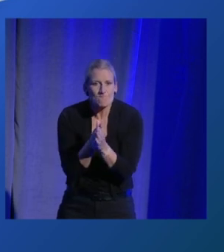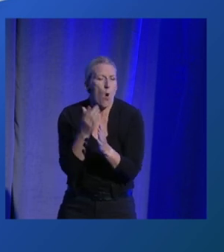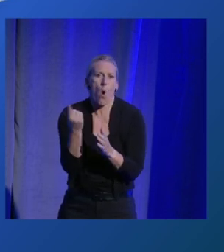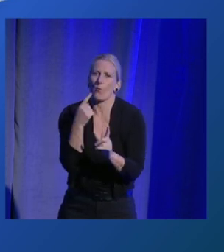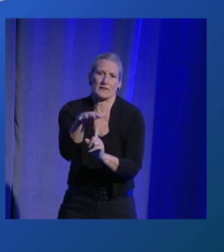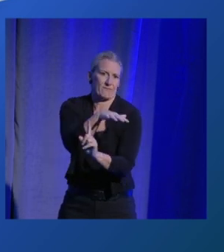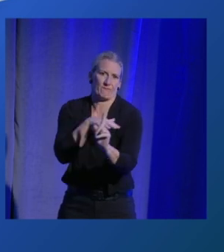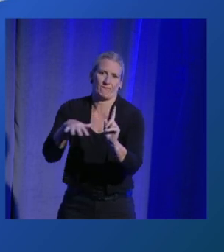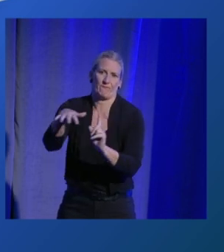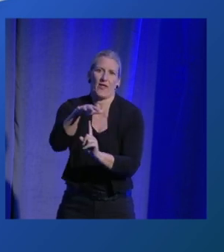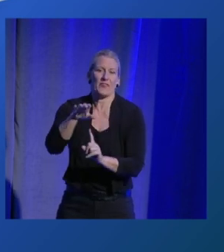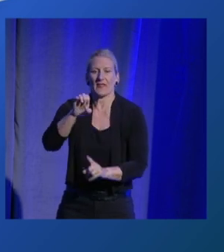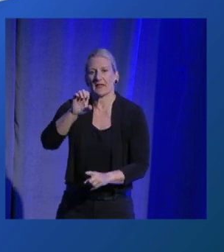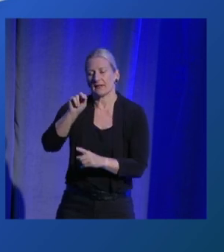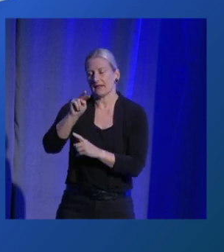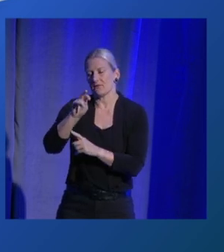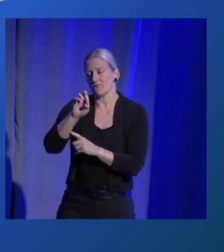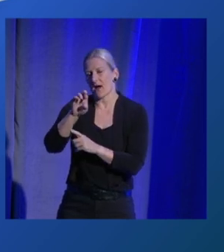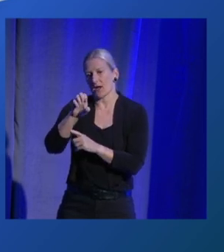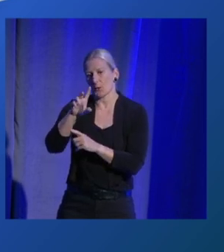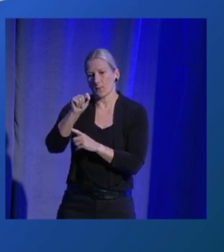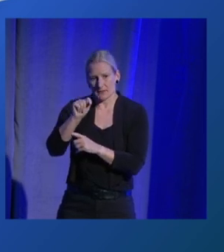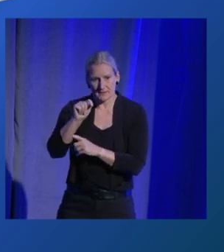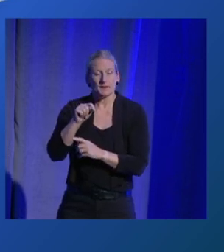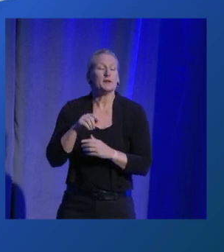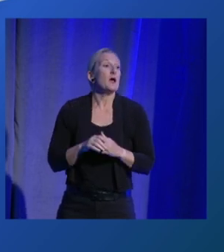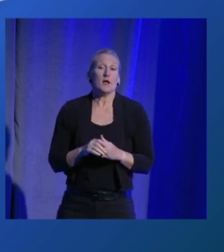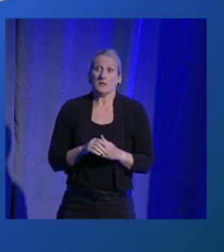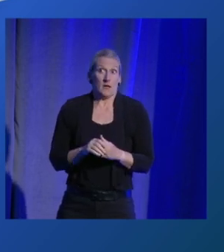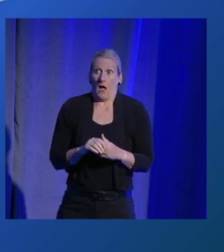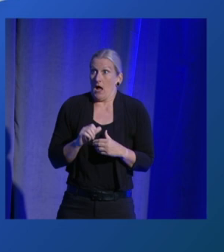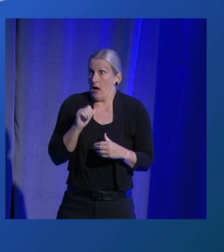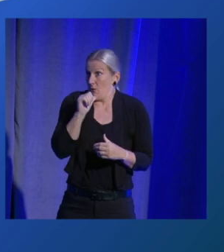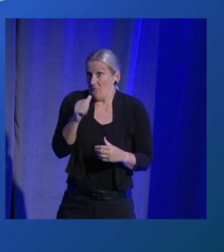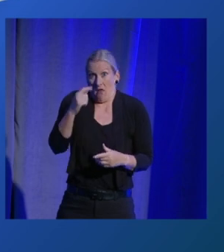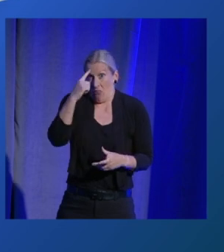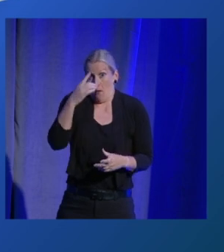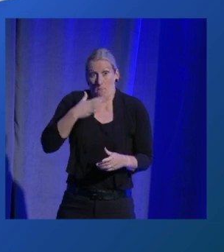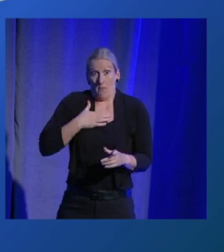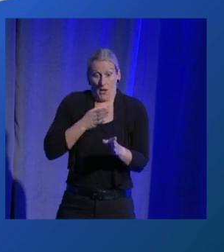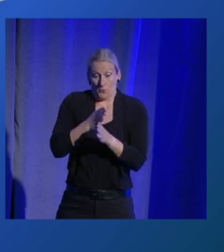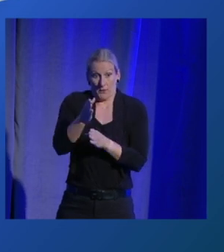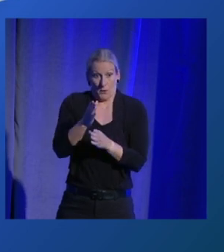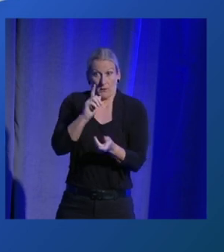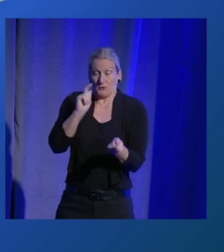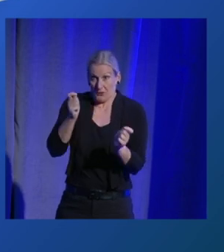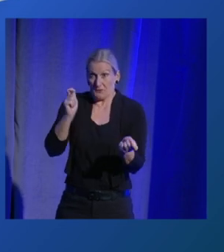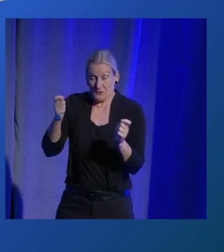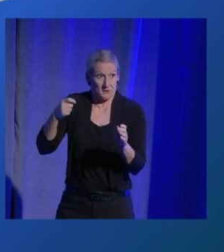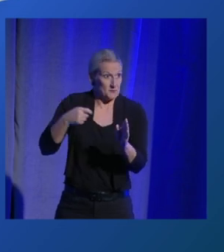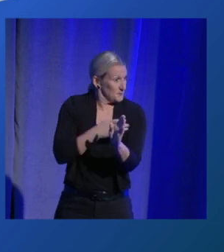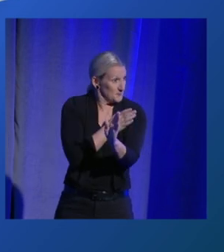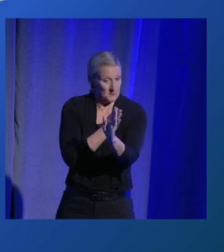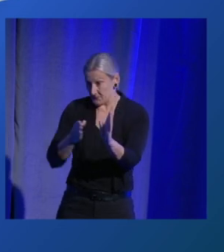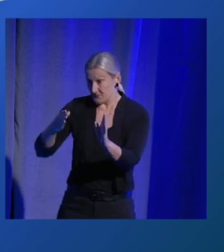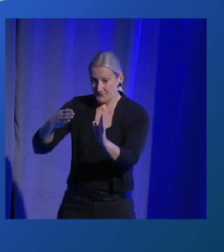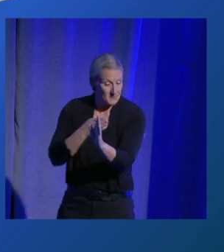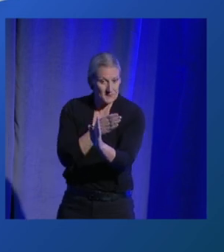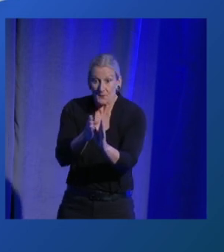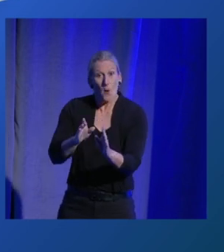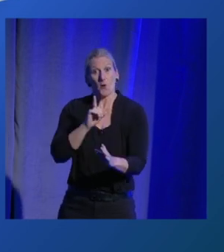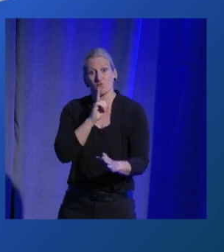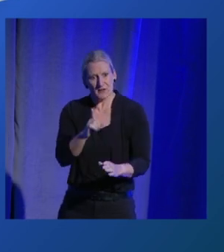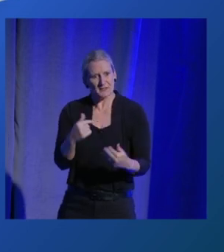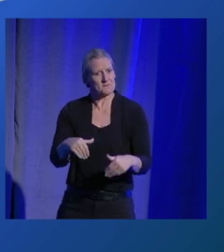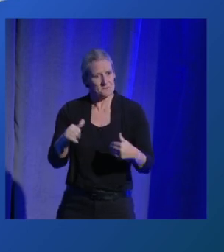have never dreamt that my career would have taken so many turns uh but it has been an excellent